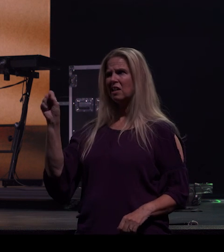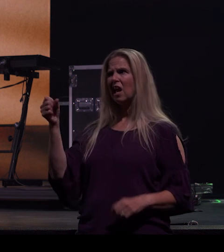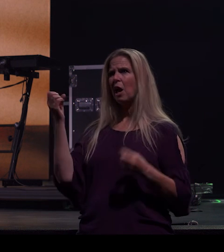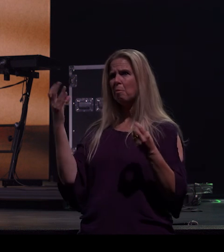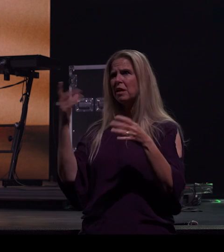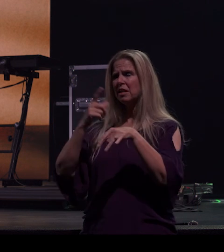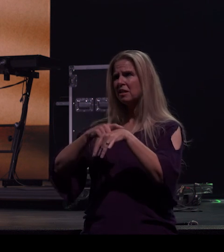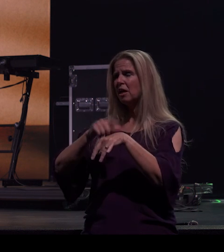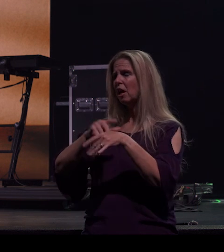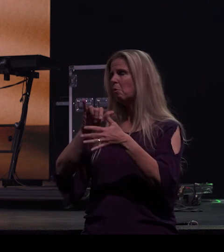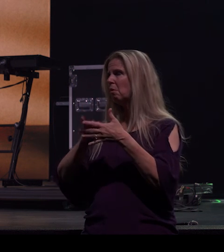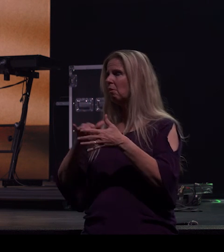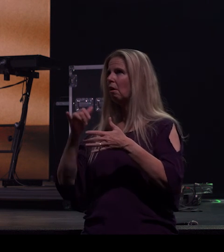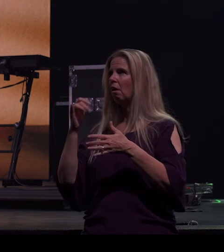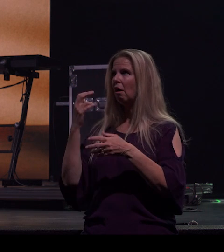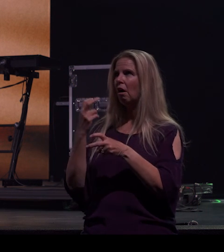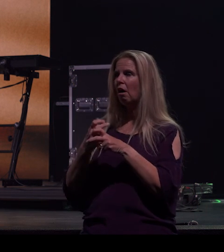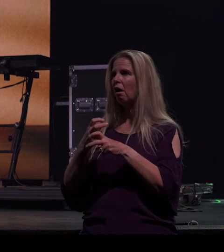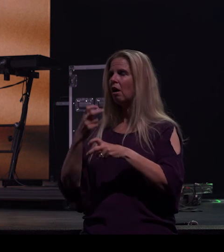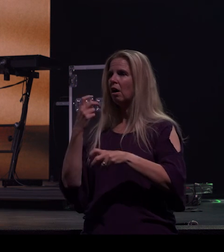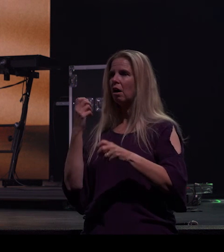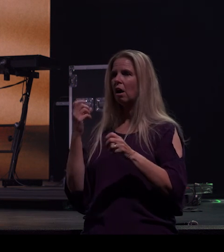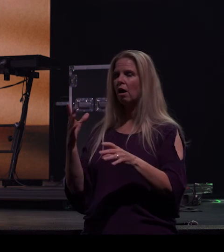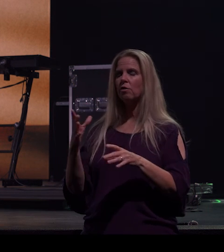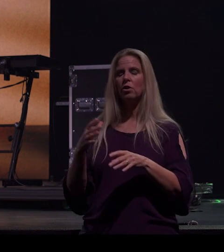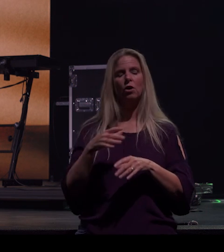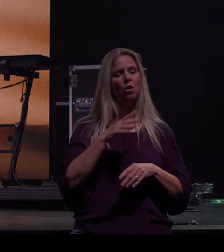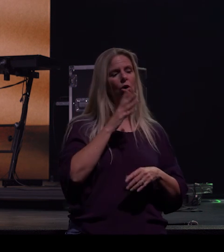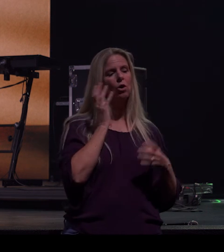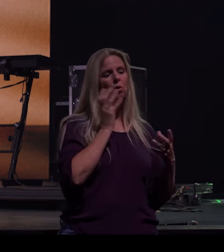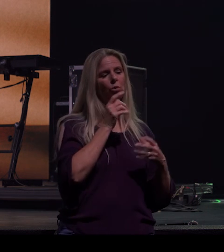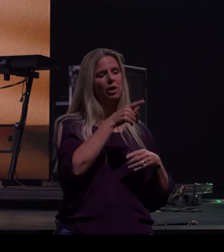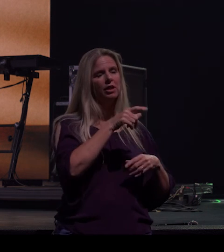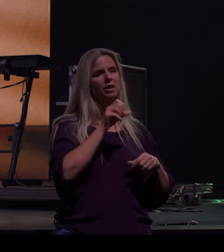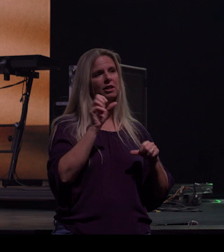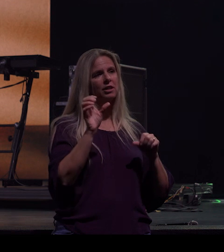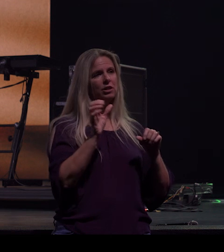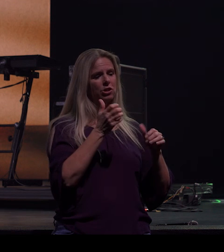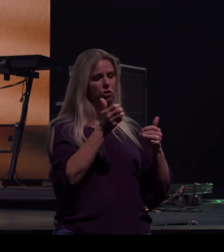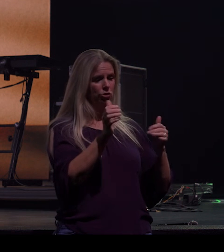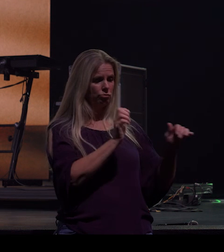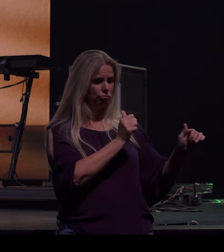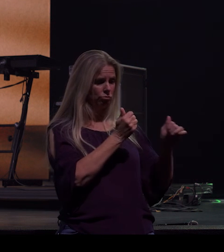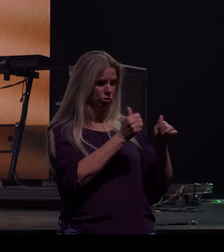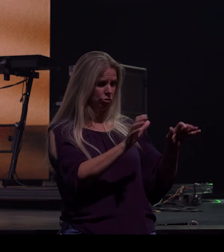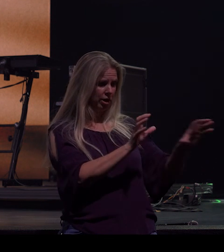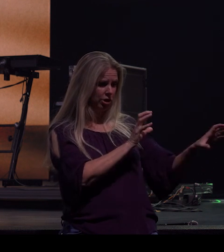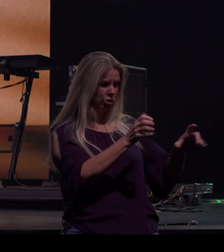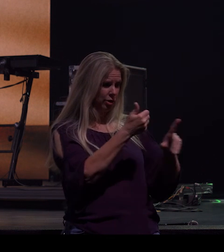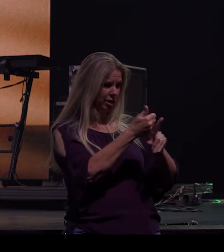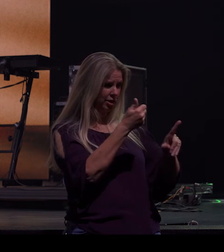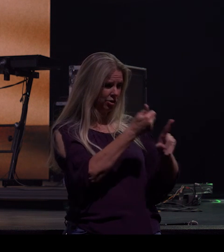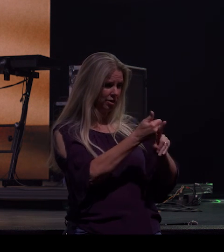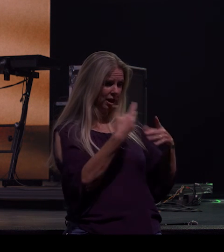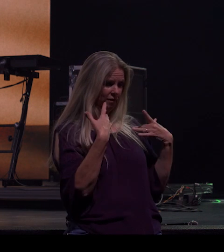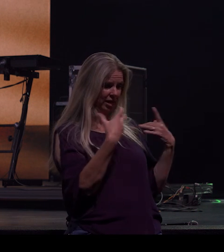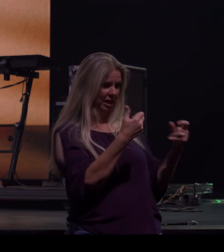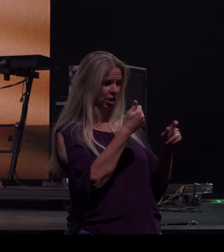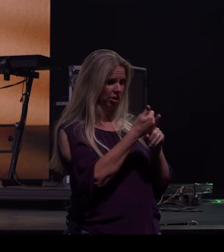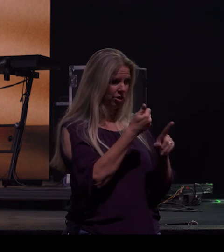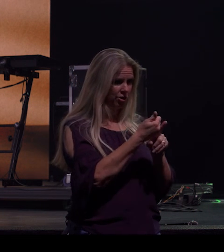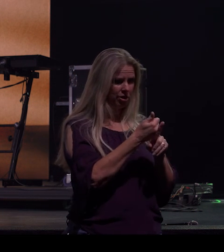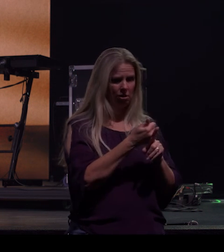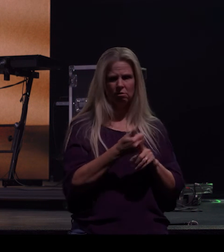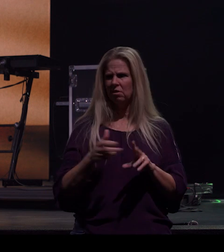bad injury? And this was nasty. So that's awesome. Did you ever try to rehab it on your own? So no, that would be stupid. I mean, I went to